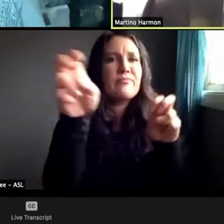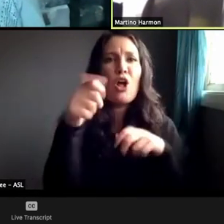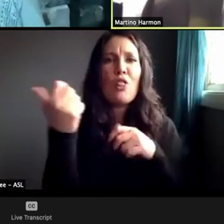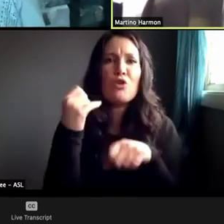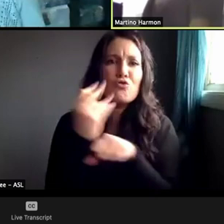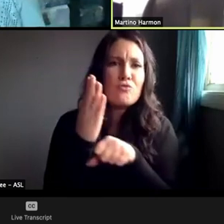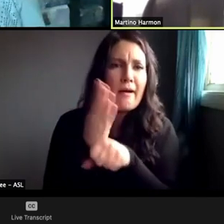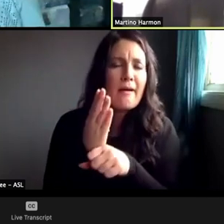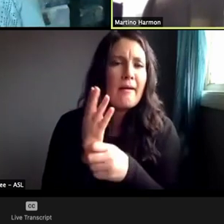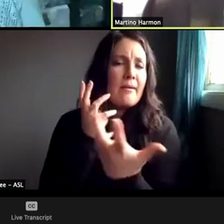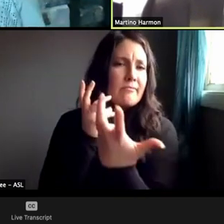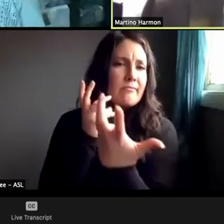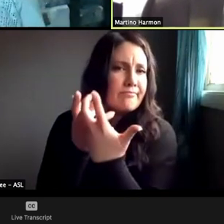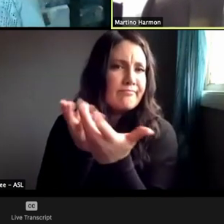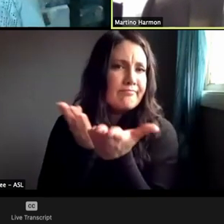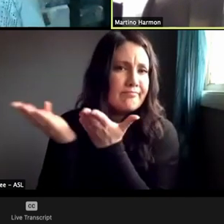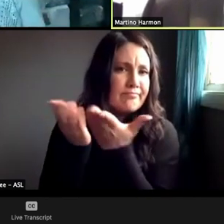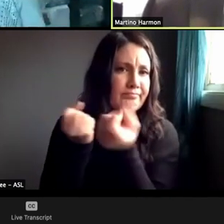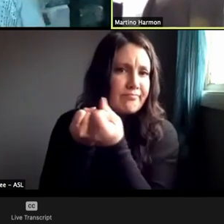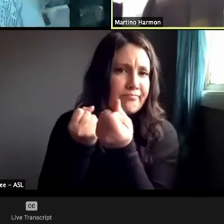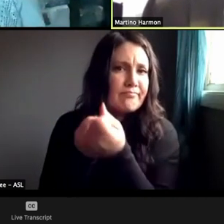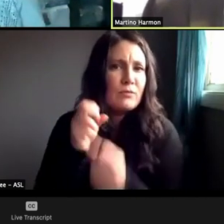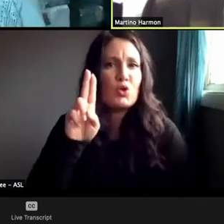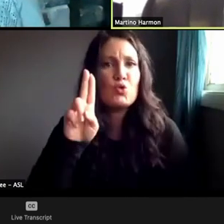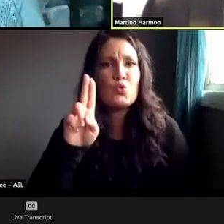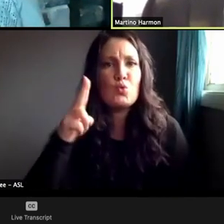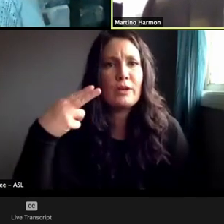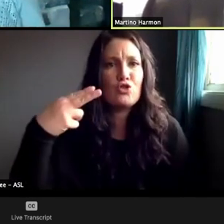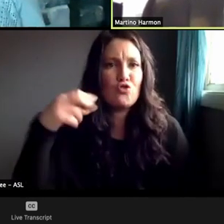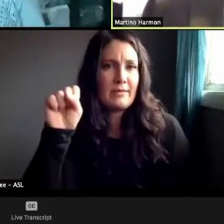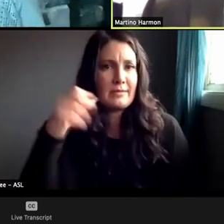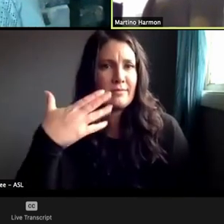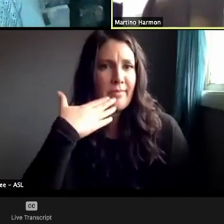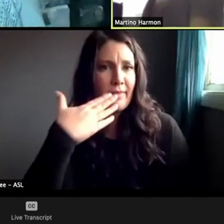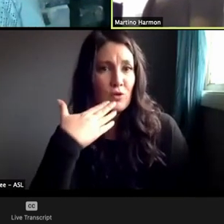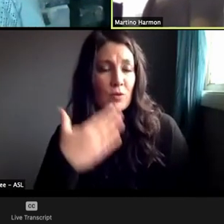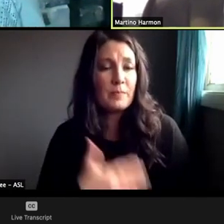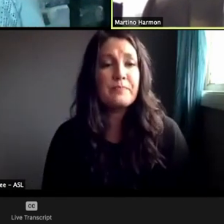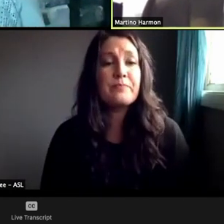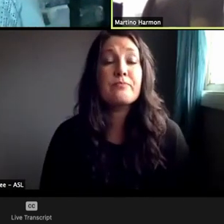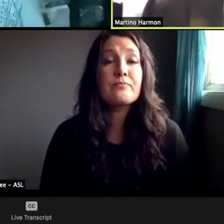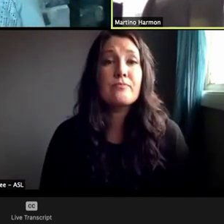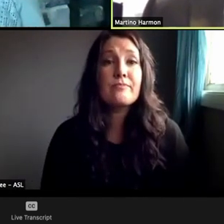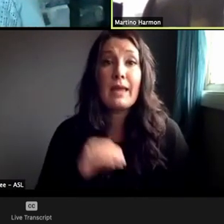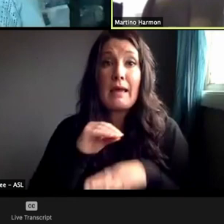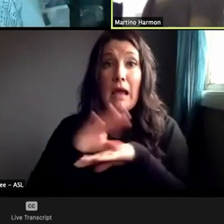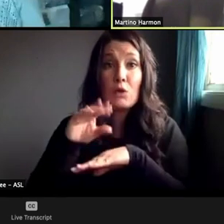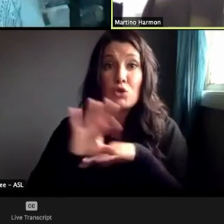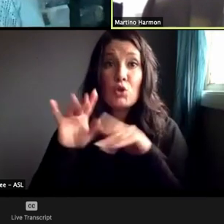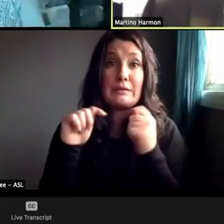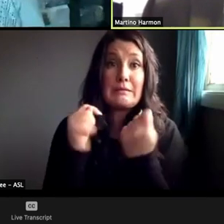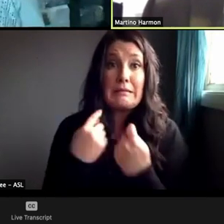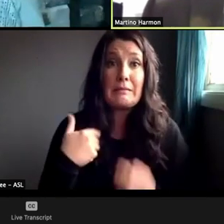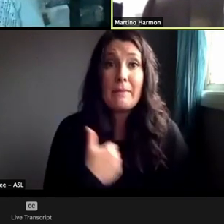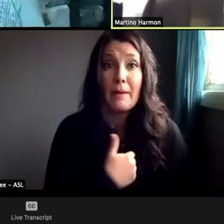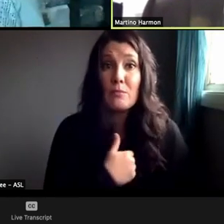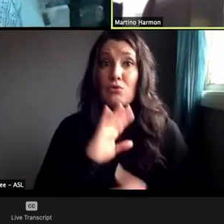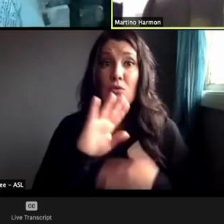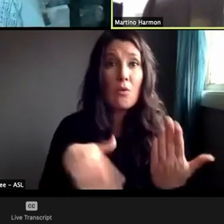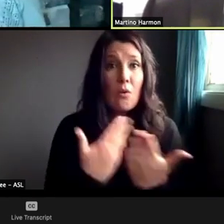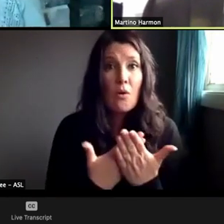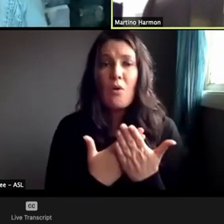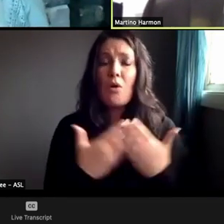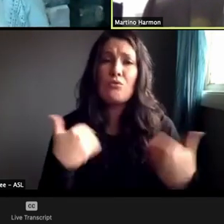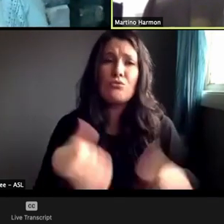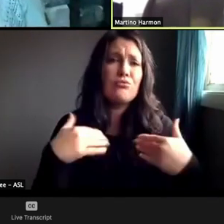in their mission. In CAPS, our counselors and team members have worked tirelessly to support students and find